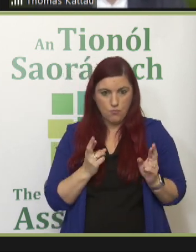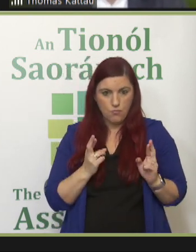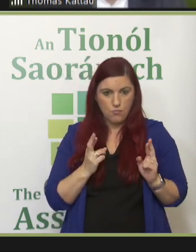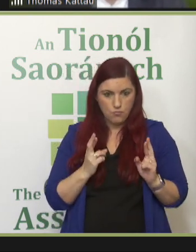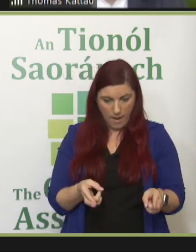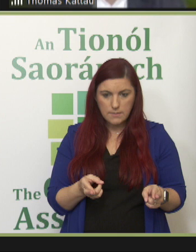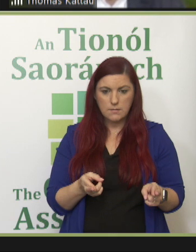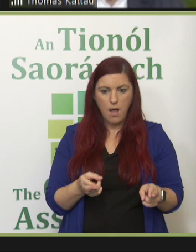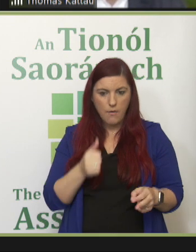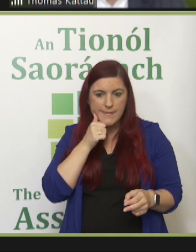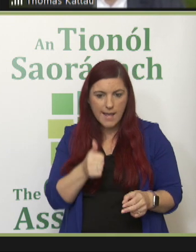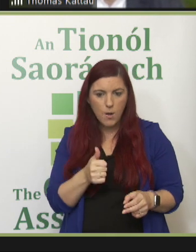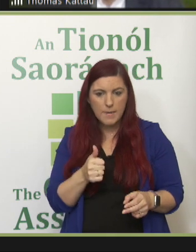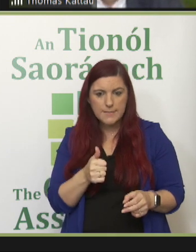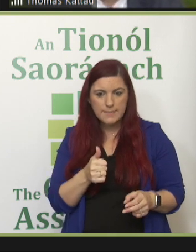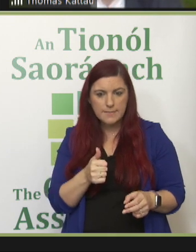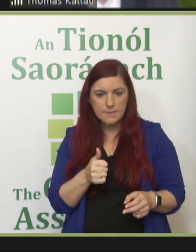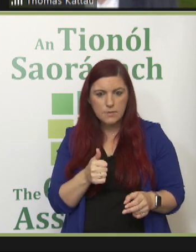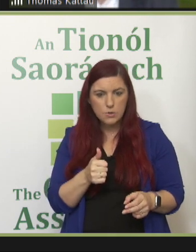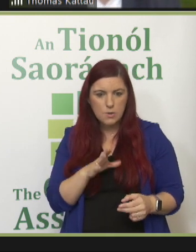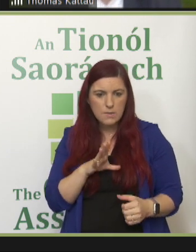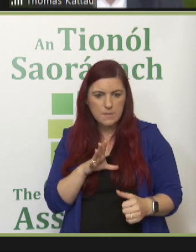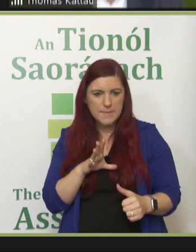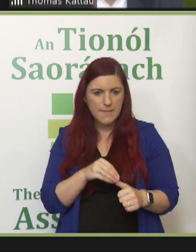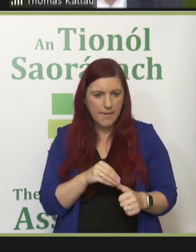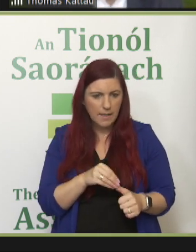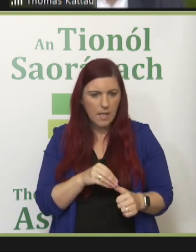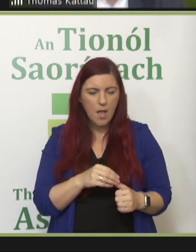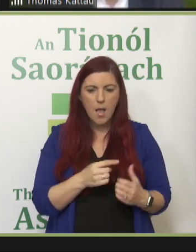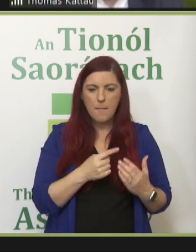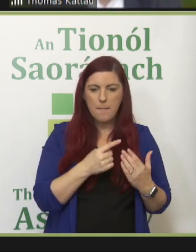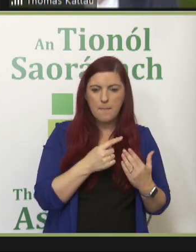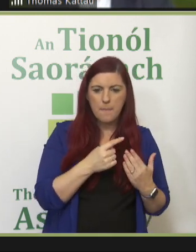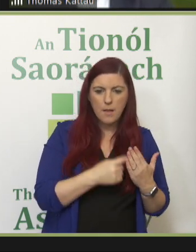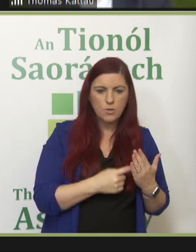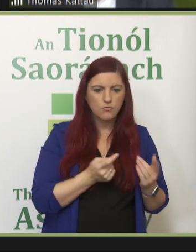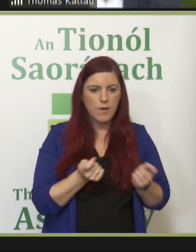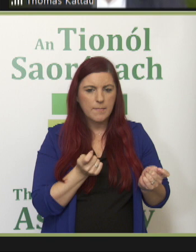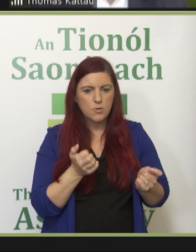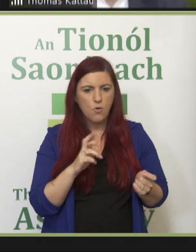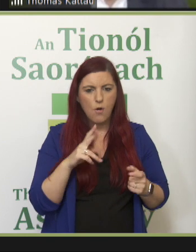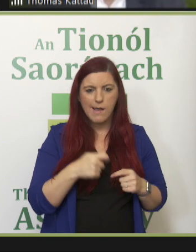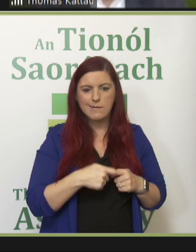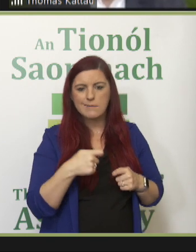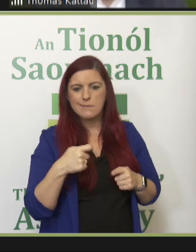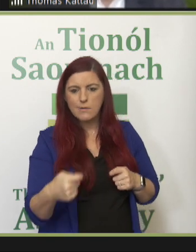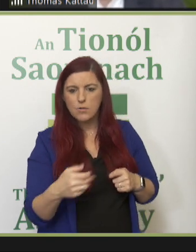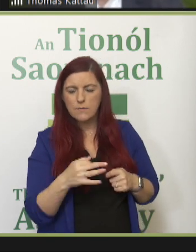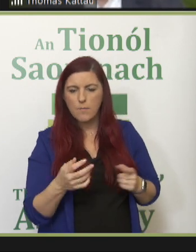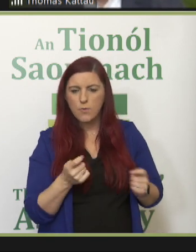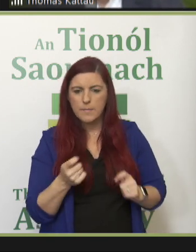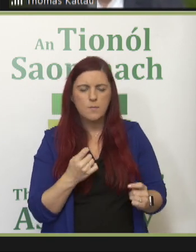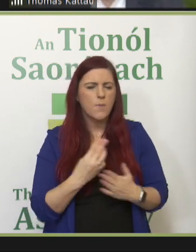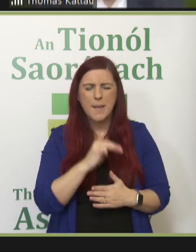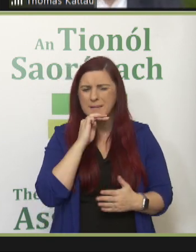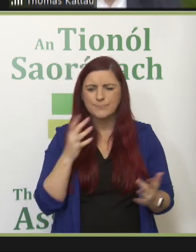entitlements to certain positive treatment or abstention from treatment towards you. What does this